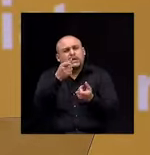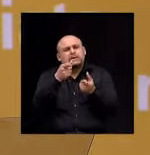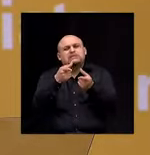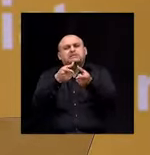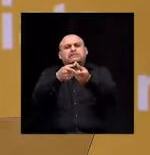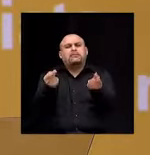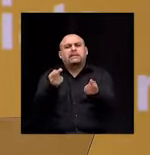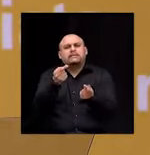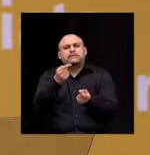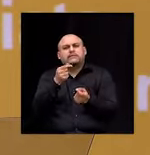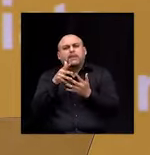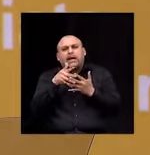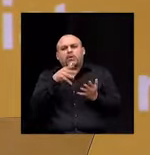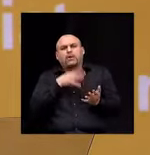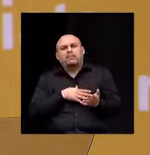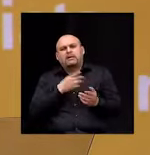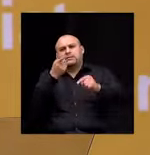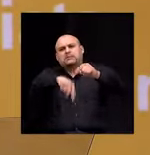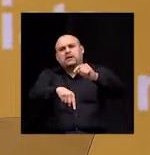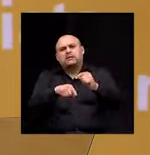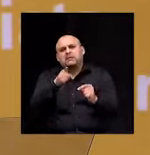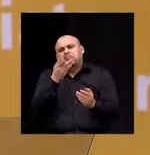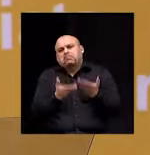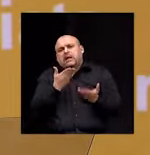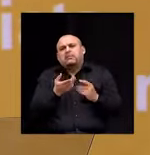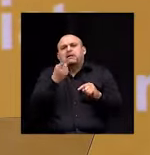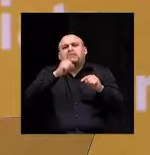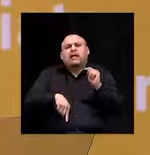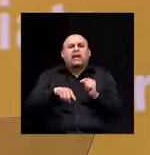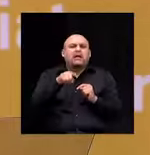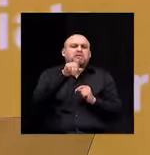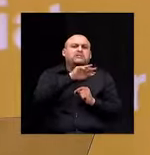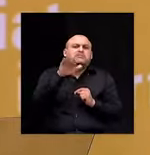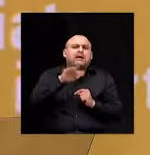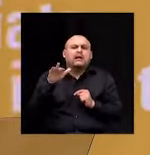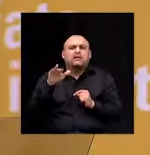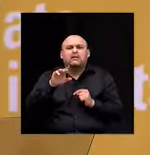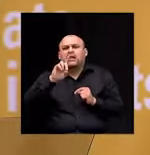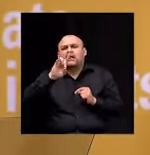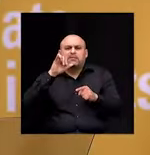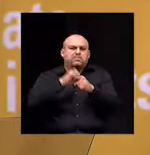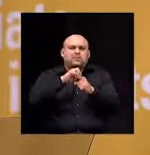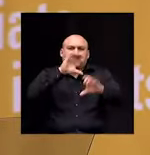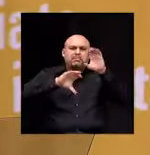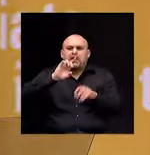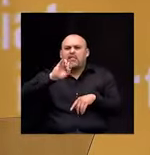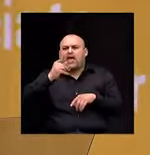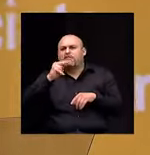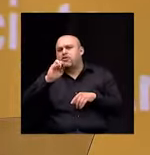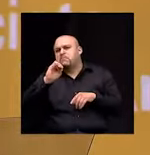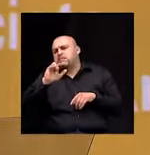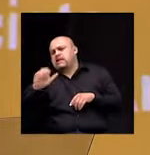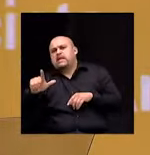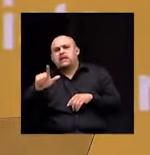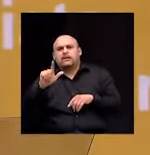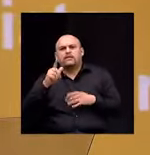woman. And you probably can't spell diethanolamine.